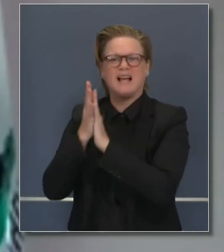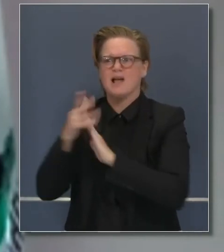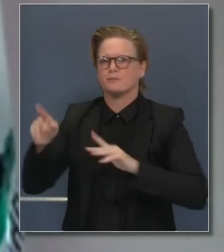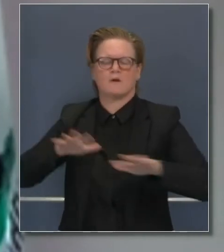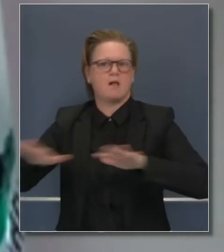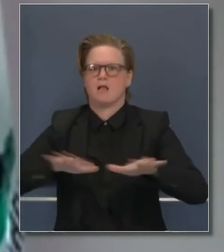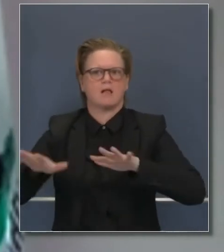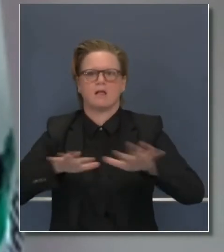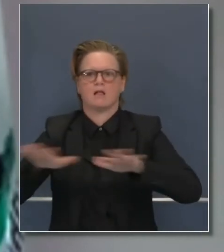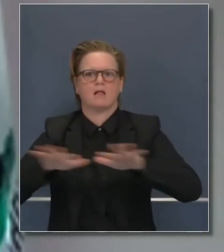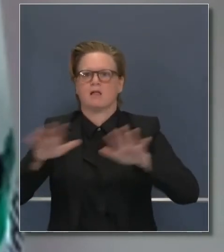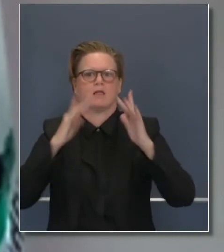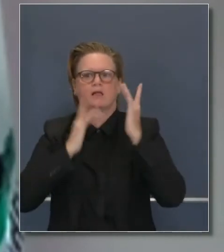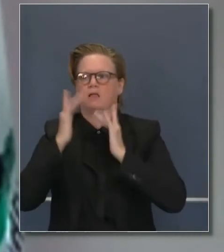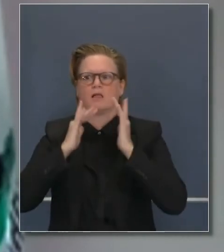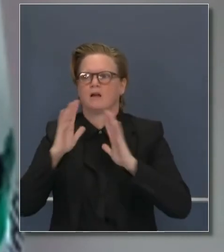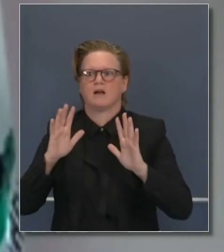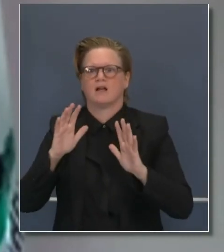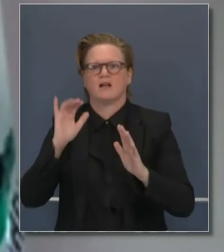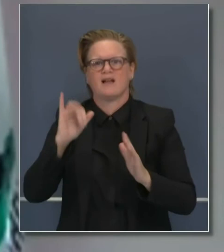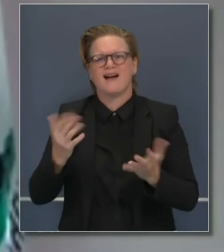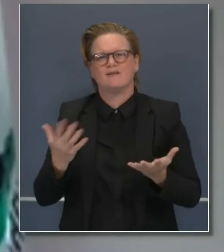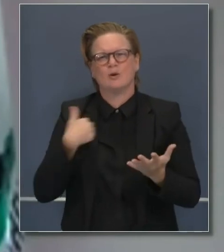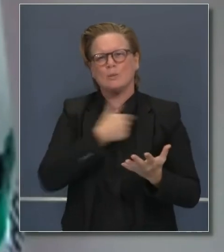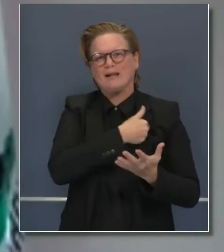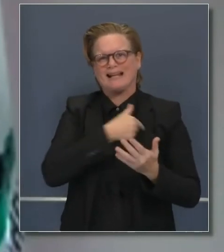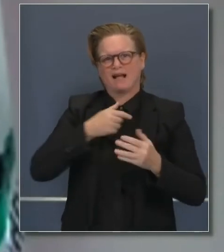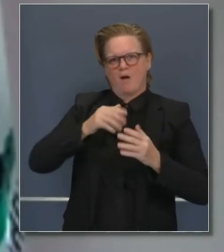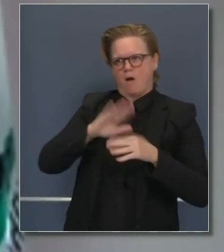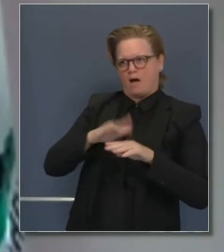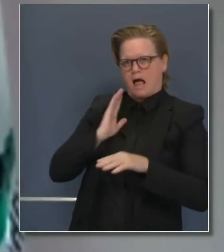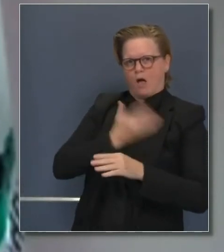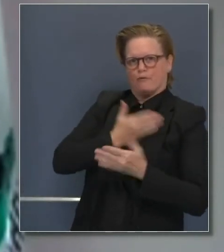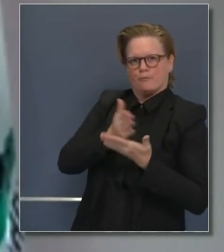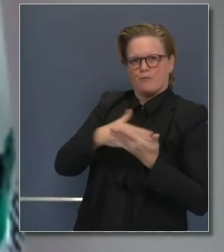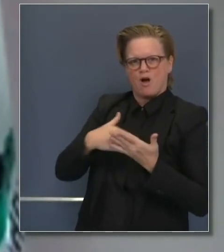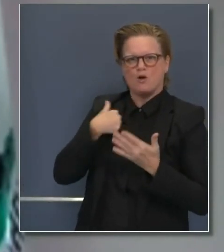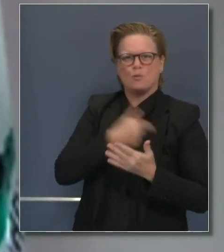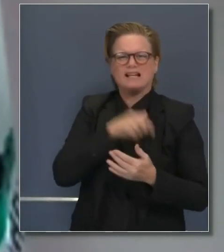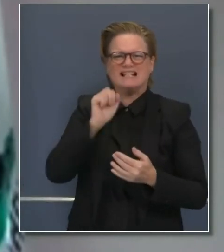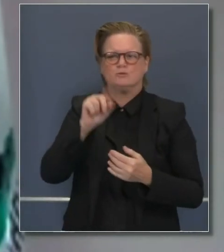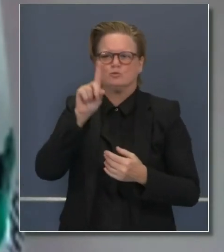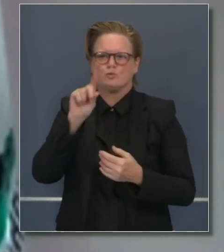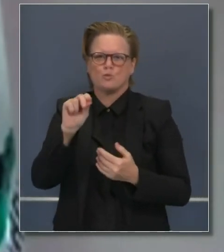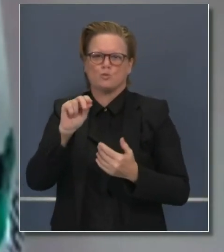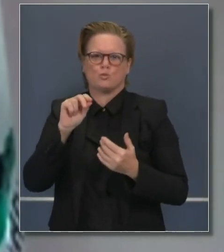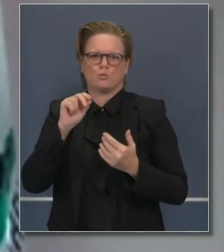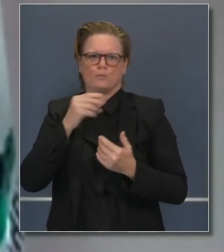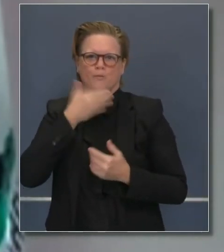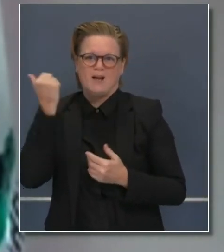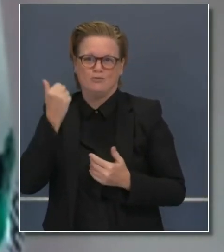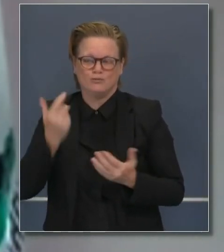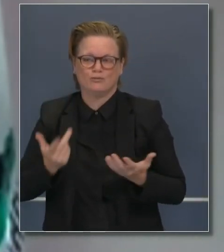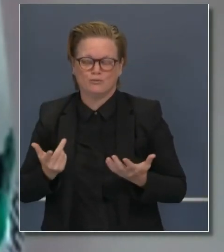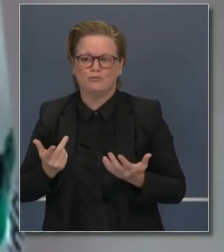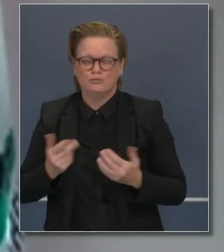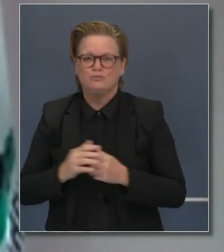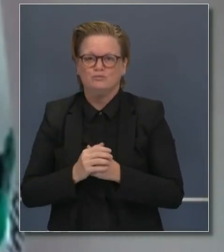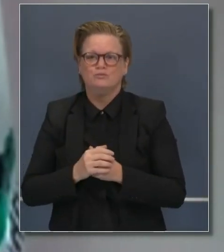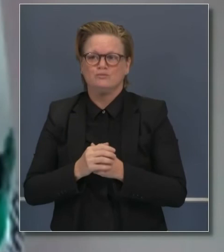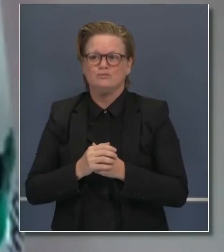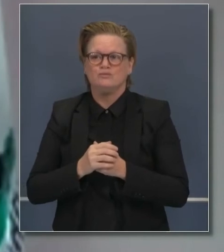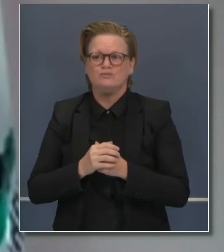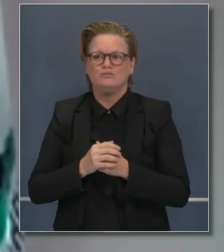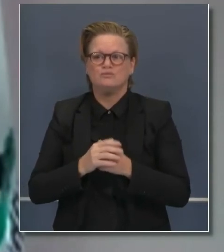why we're asking for this today. And certainly the evidence points that this is a tool that can be successful.